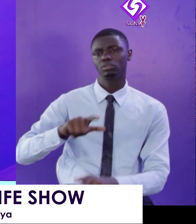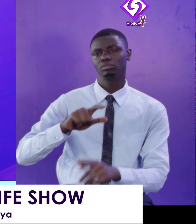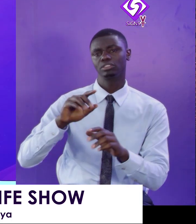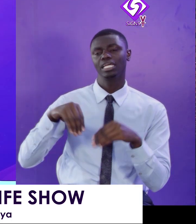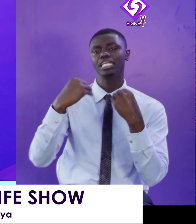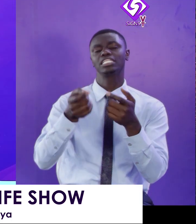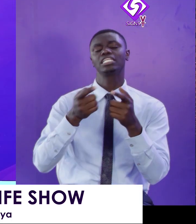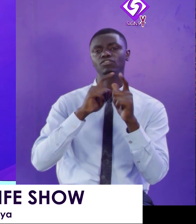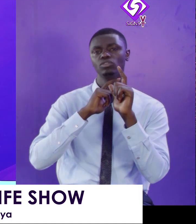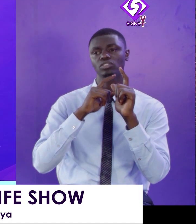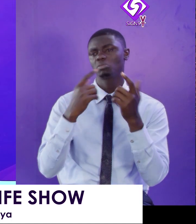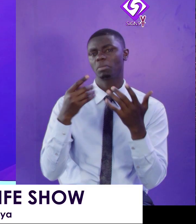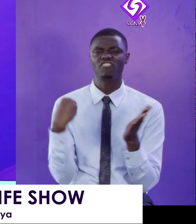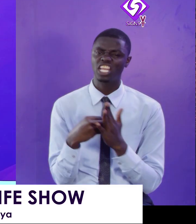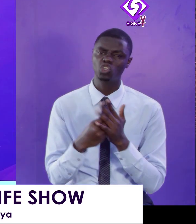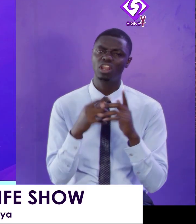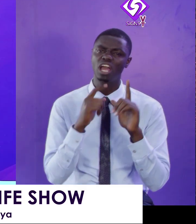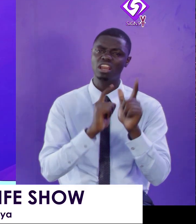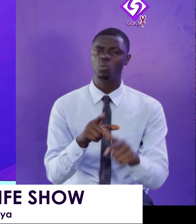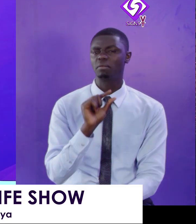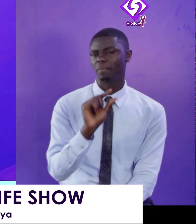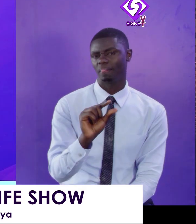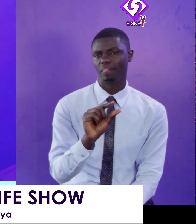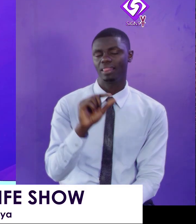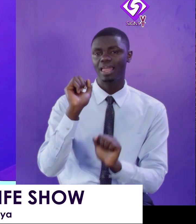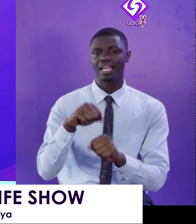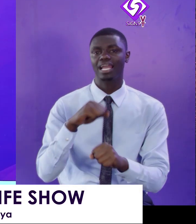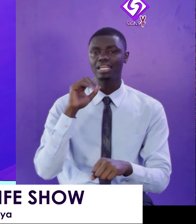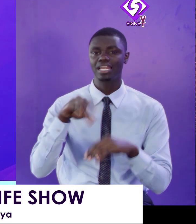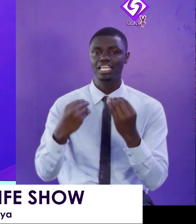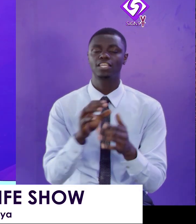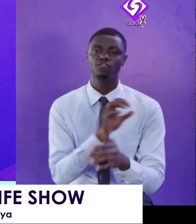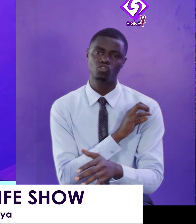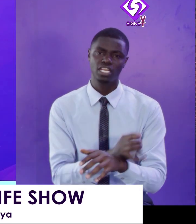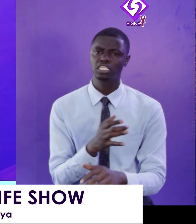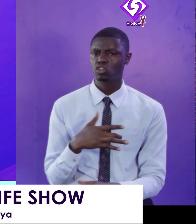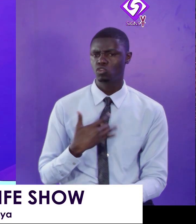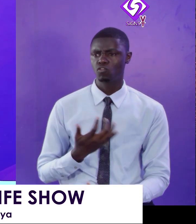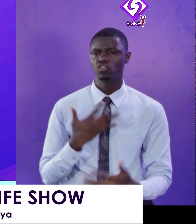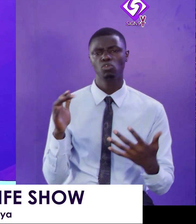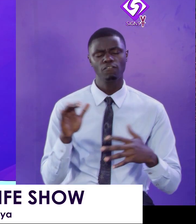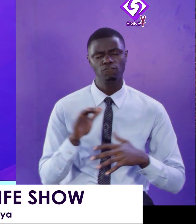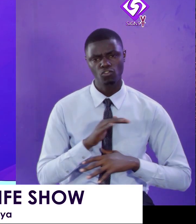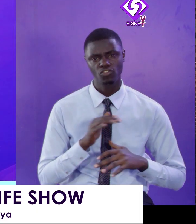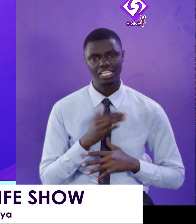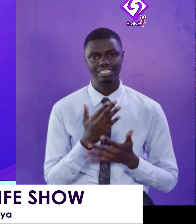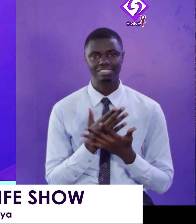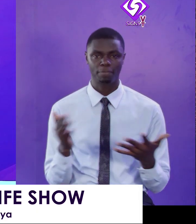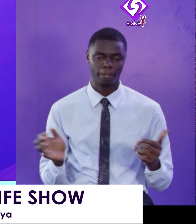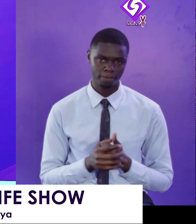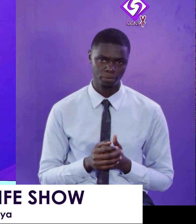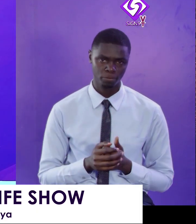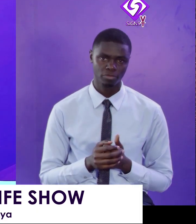you, financial rewards, of course, it can still give you energy. You still feel like you're fulfilling something. There